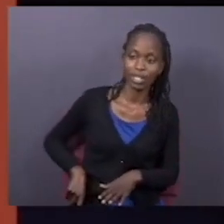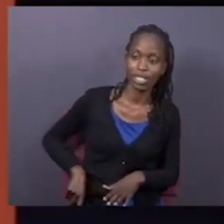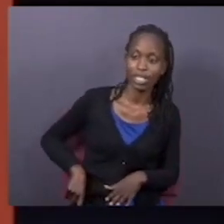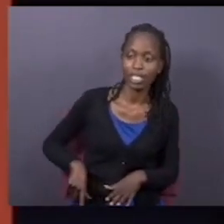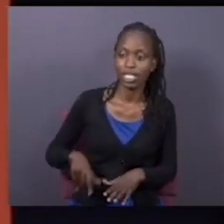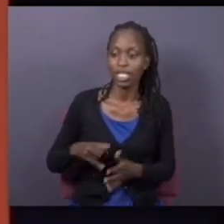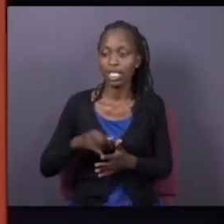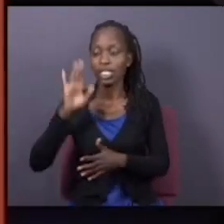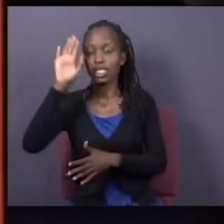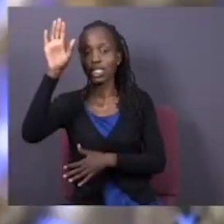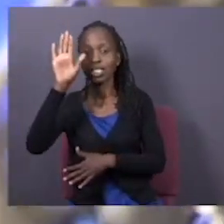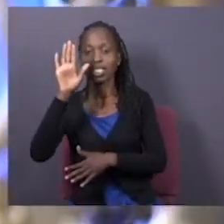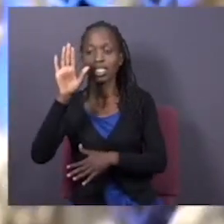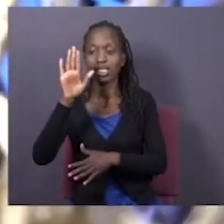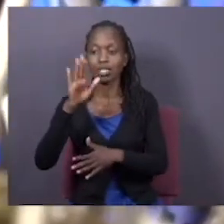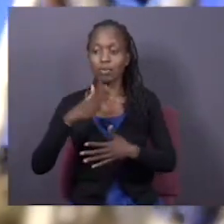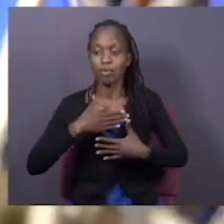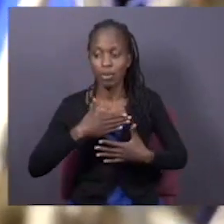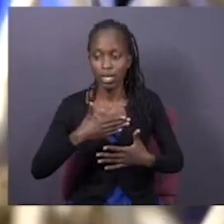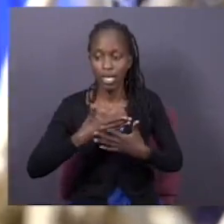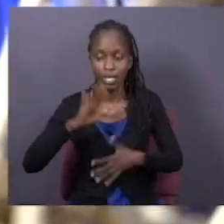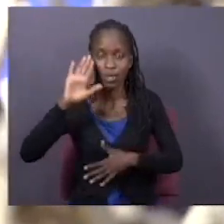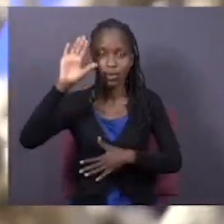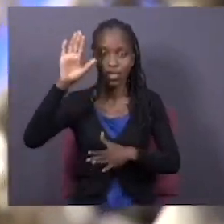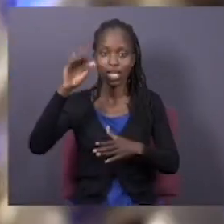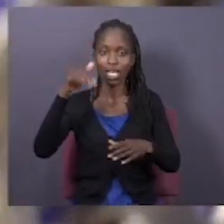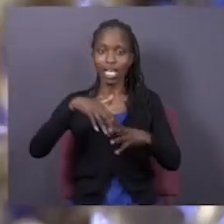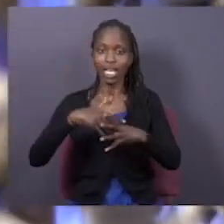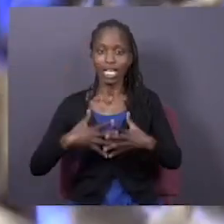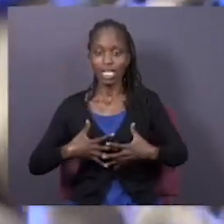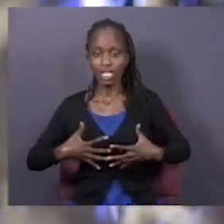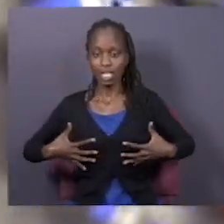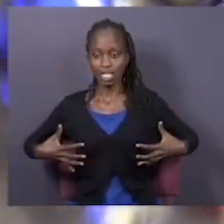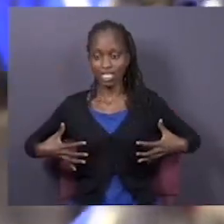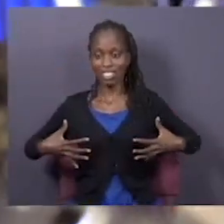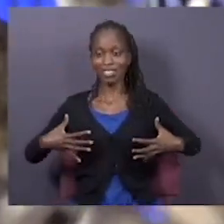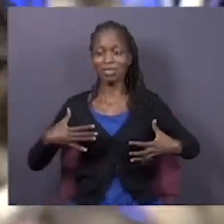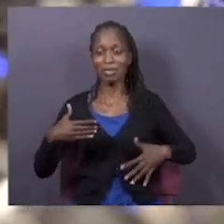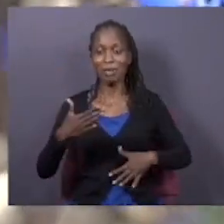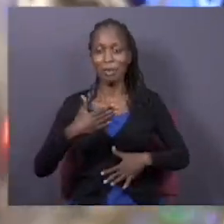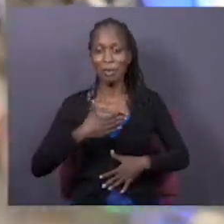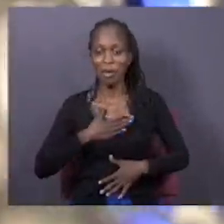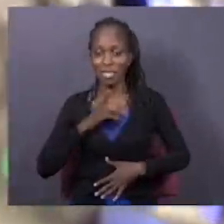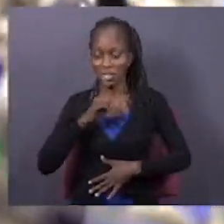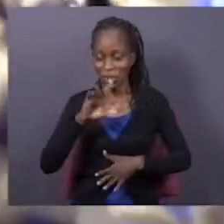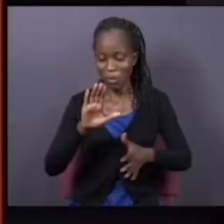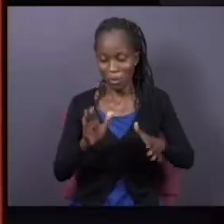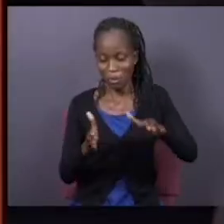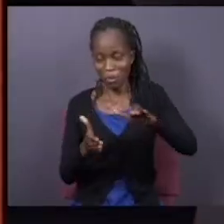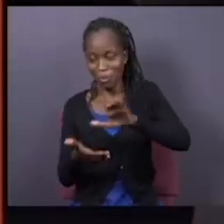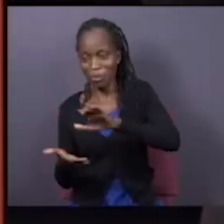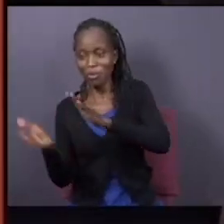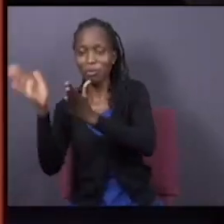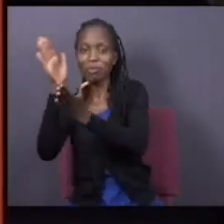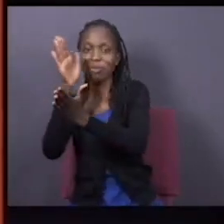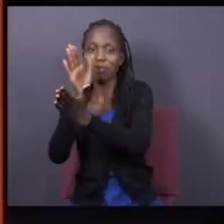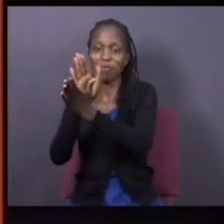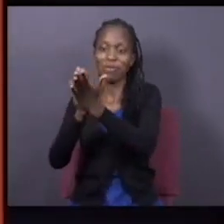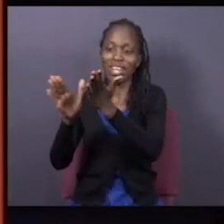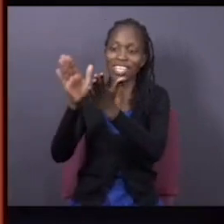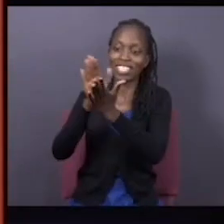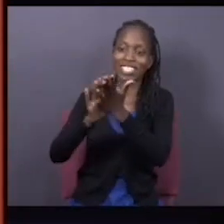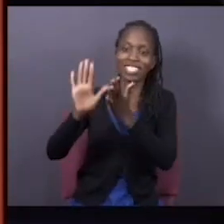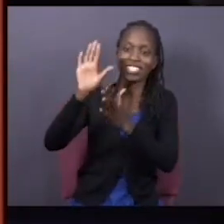Lord. It's your breath in our lungs. So we pour out our praise.